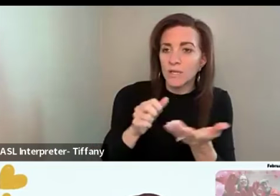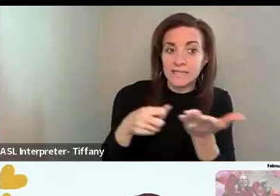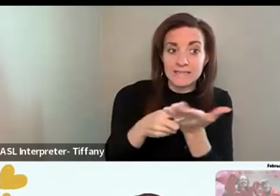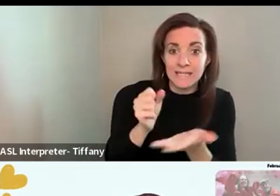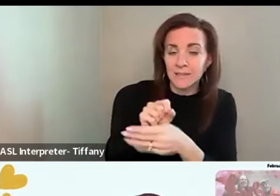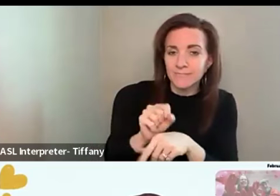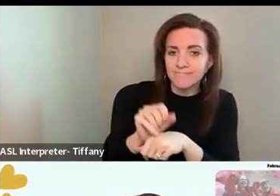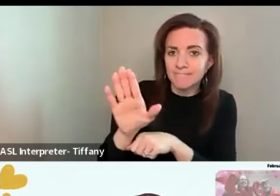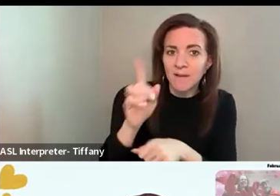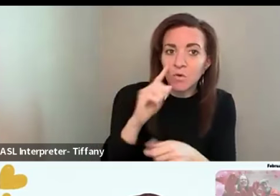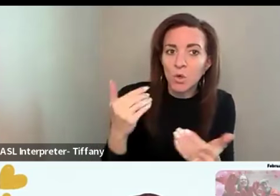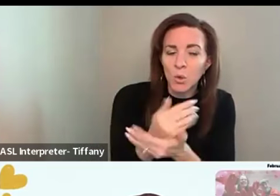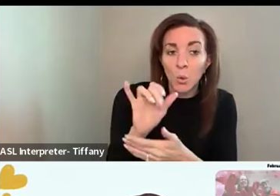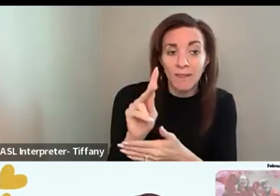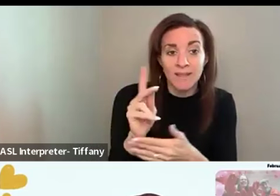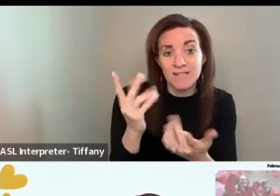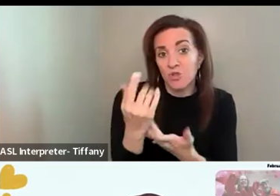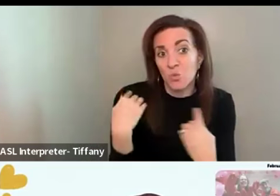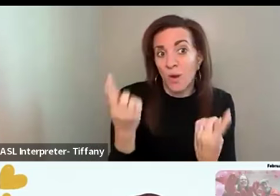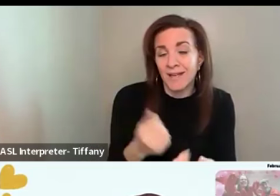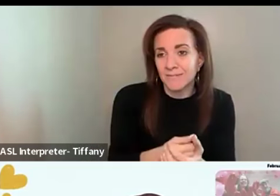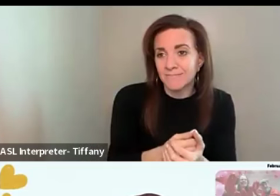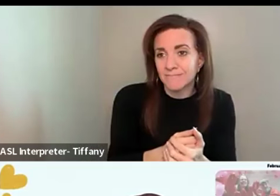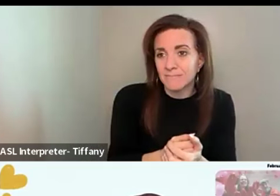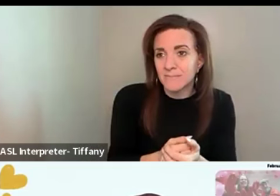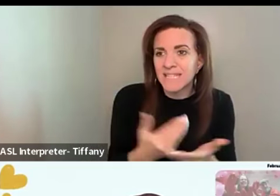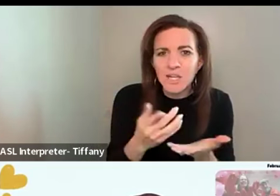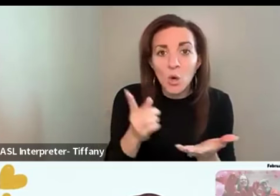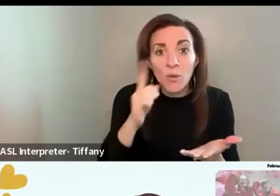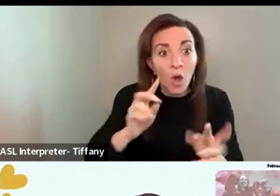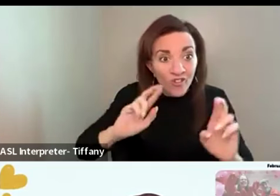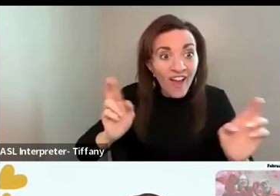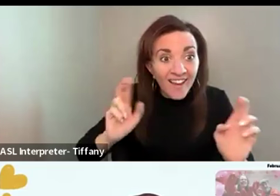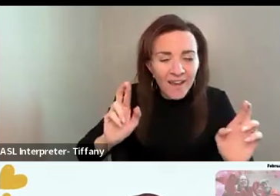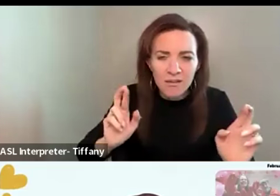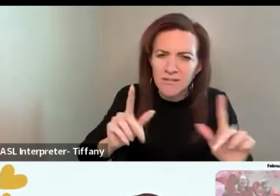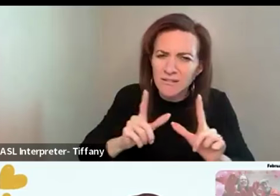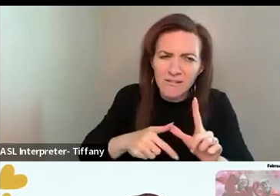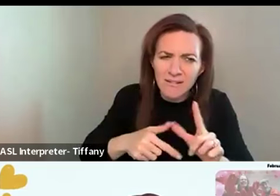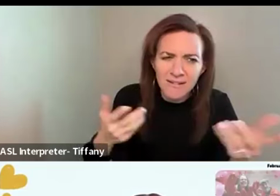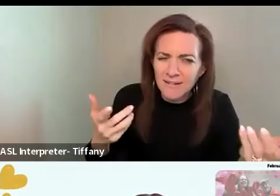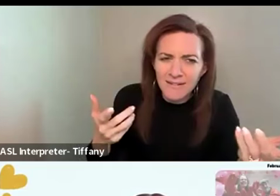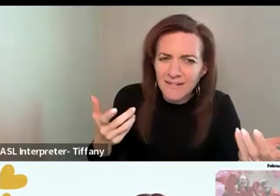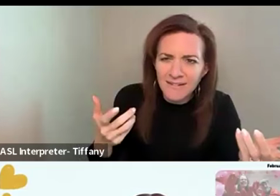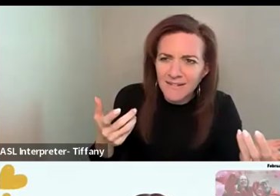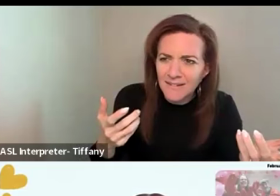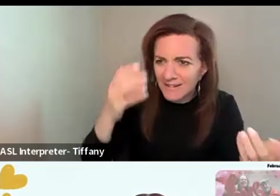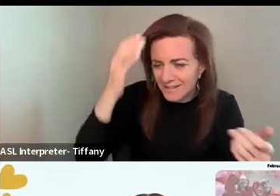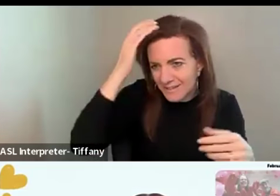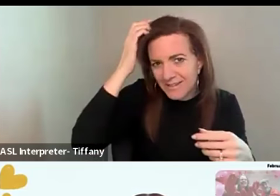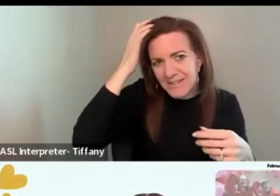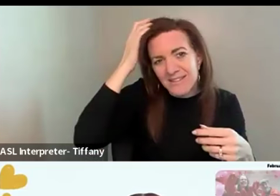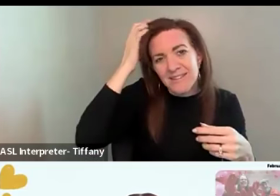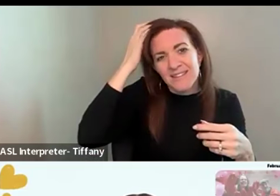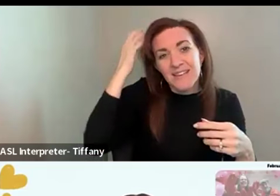get new links sent, and I'm just waiting for that. But here we thought we were ready to go, and then, we hit a brick